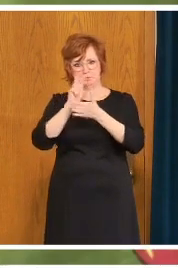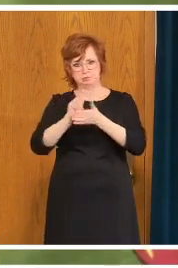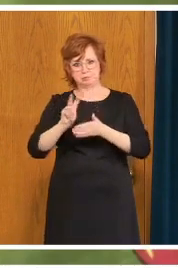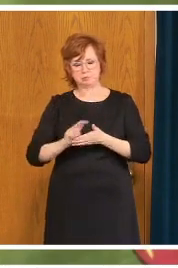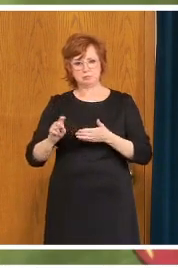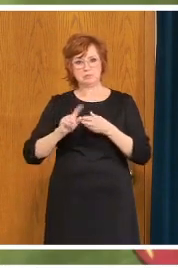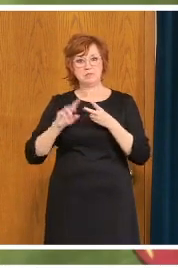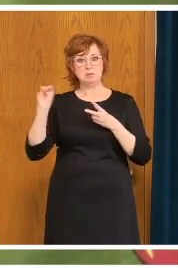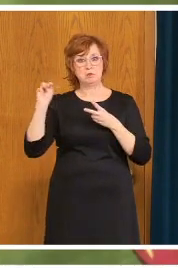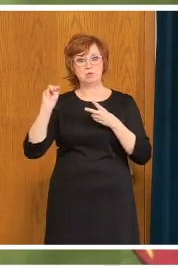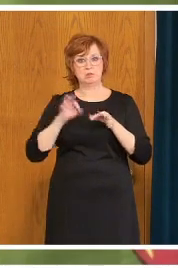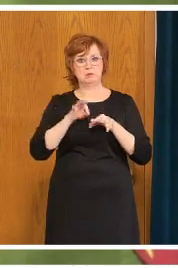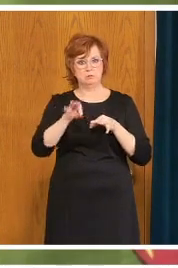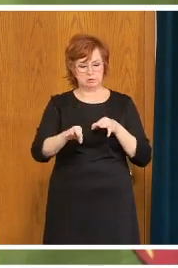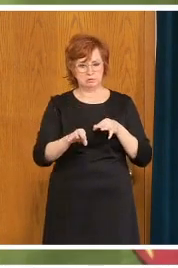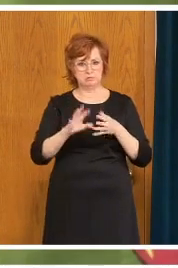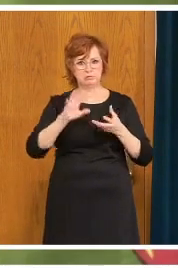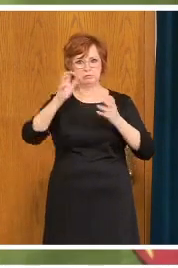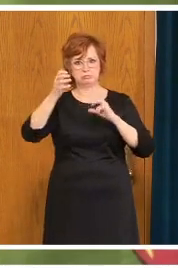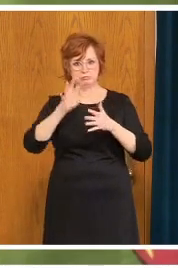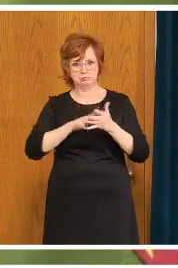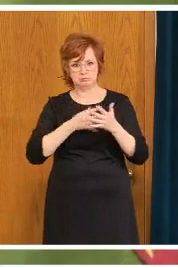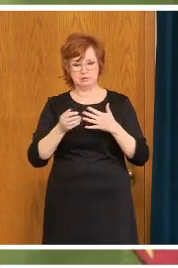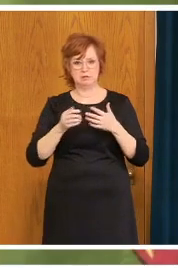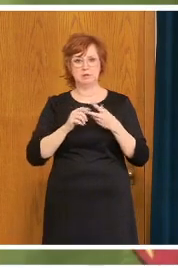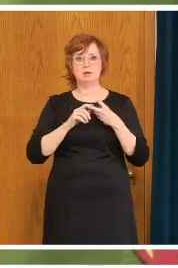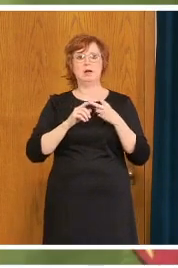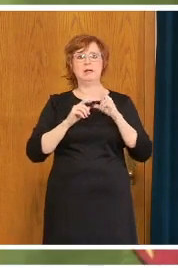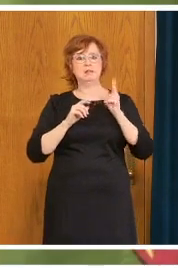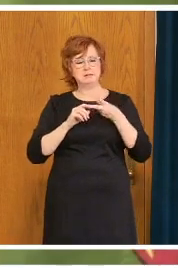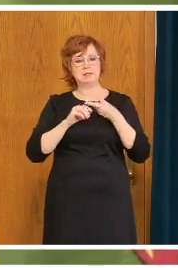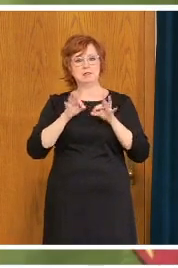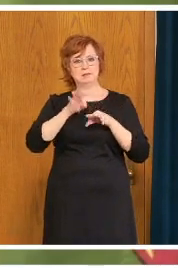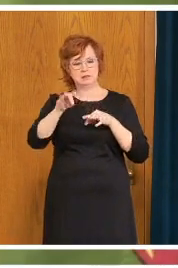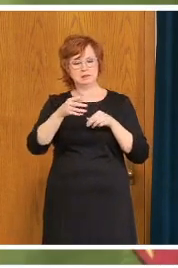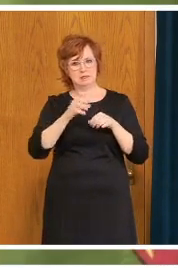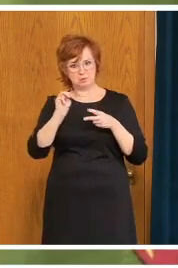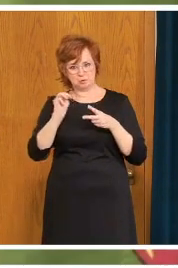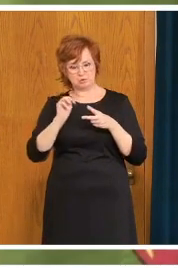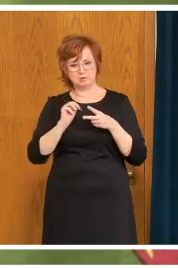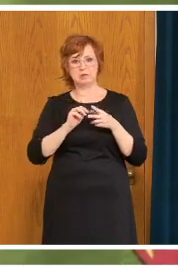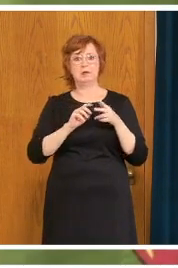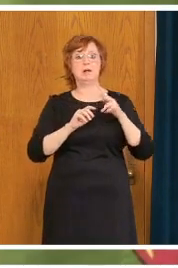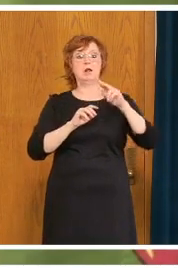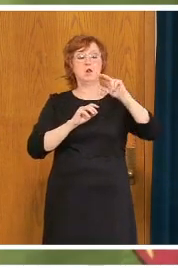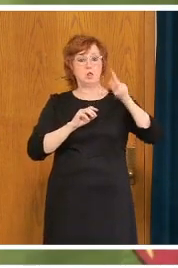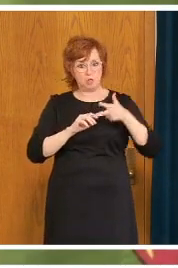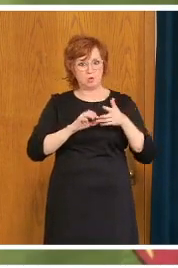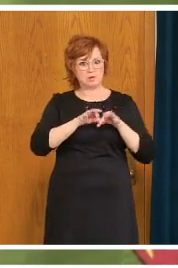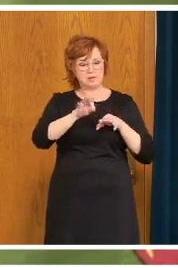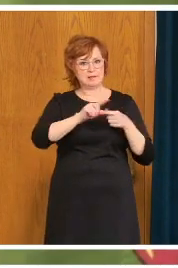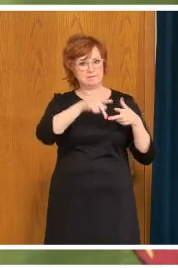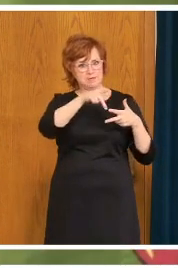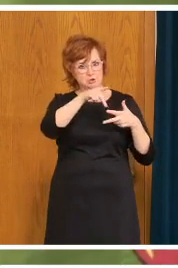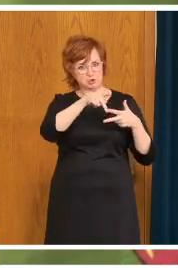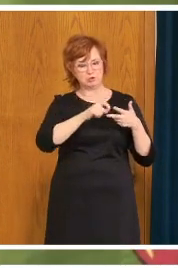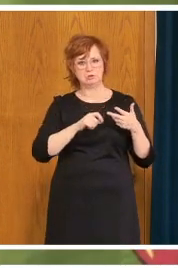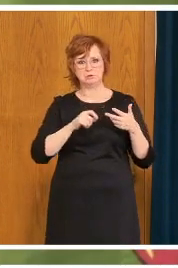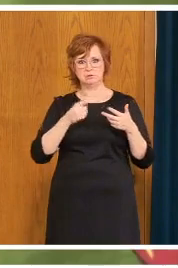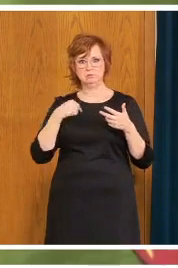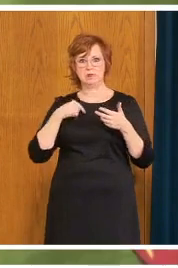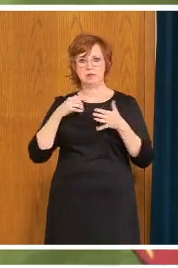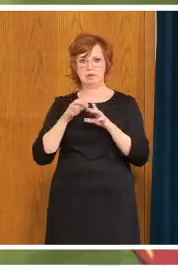in, we did have some delay of Pfizer. We've had to reschedule in the last 3 weeks because of these delays, about 30,000 appointments. So that